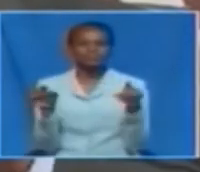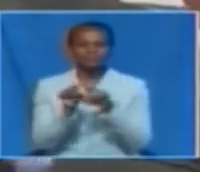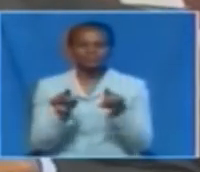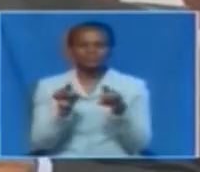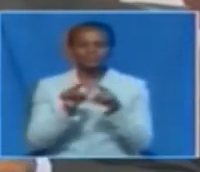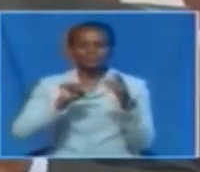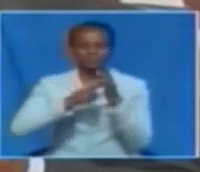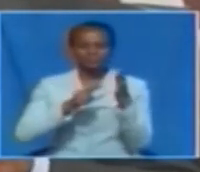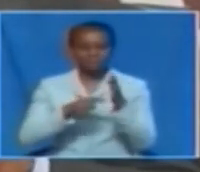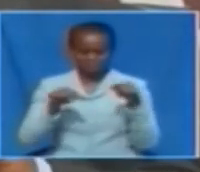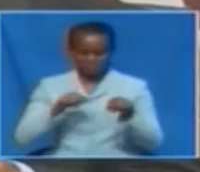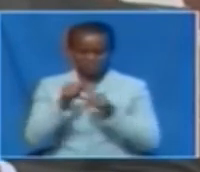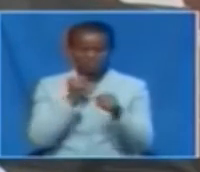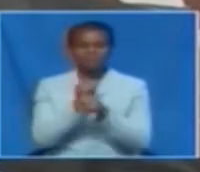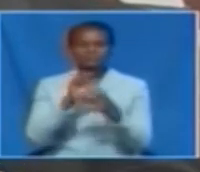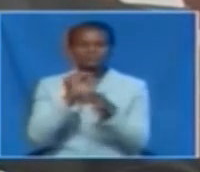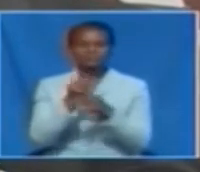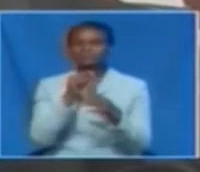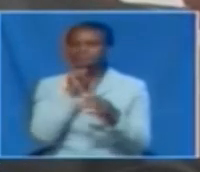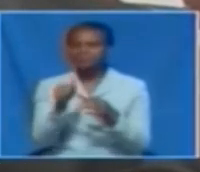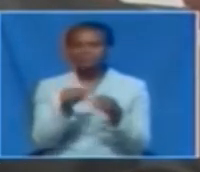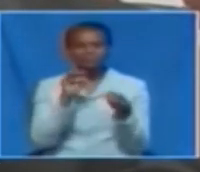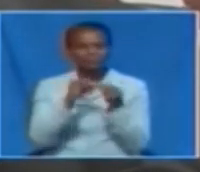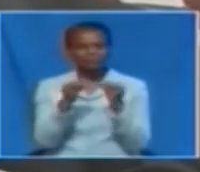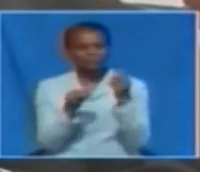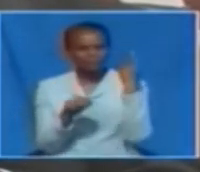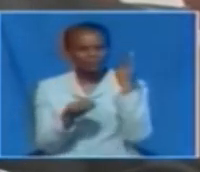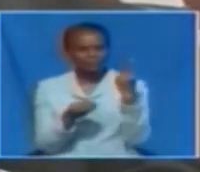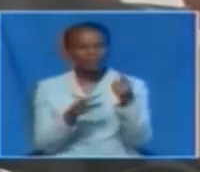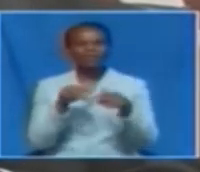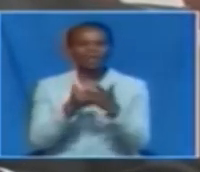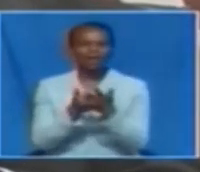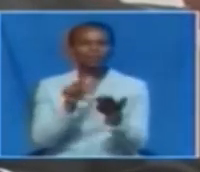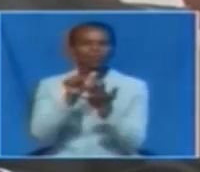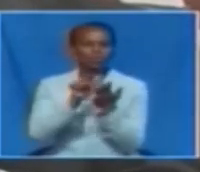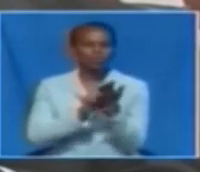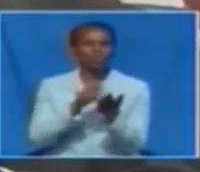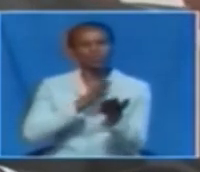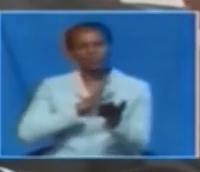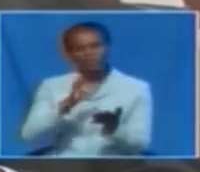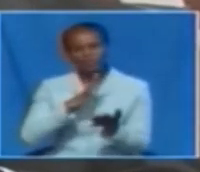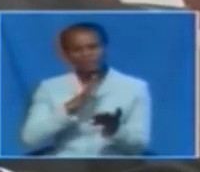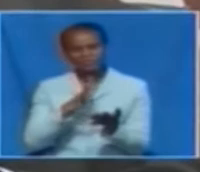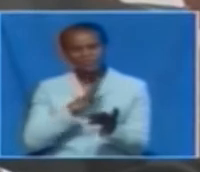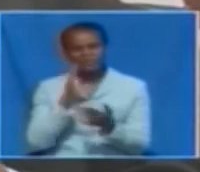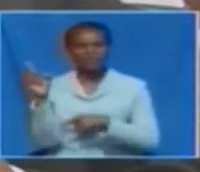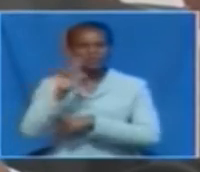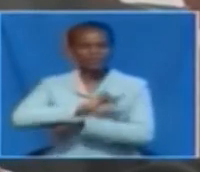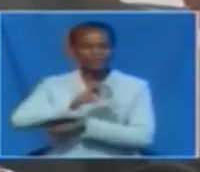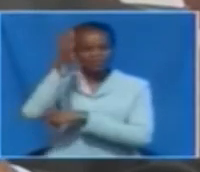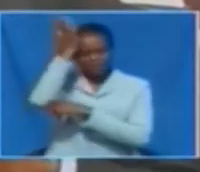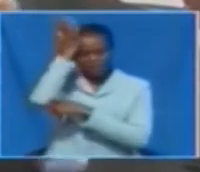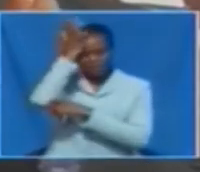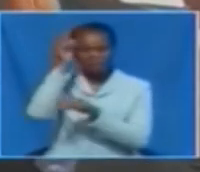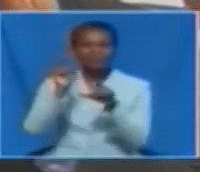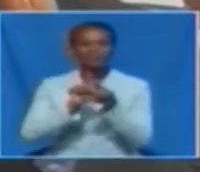point this year or not. Number one, they looked at the legality of varying the date. And it